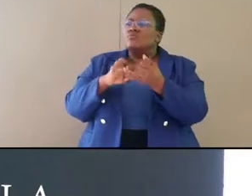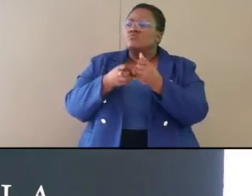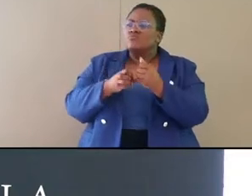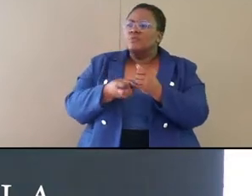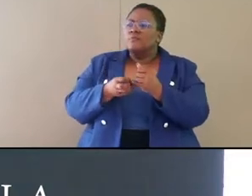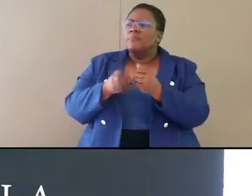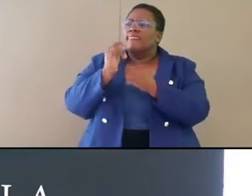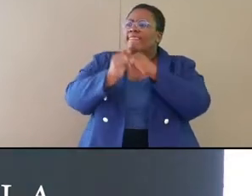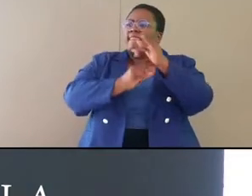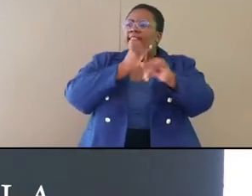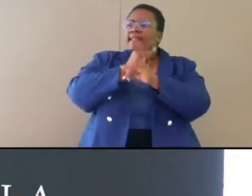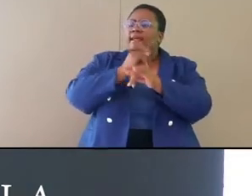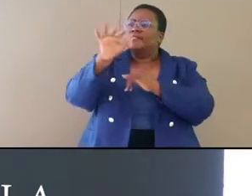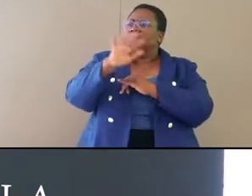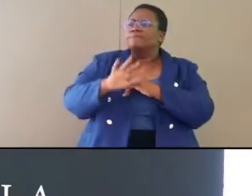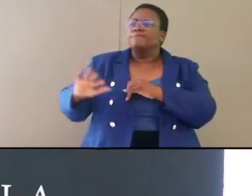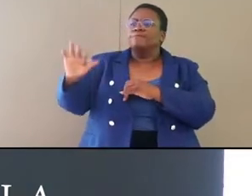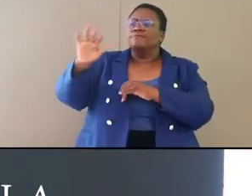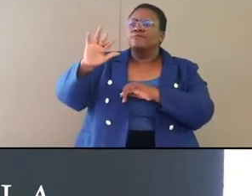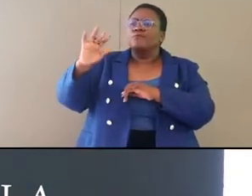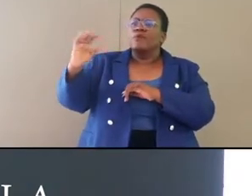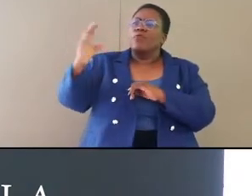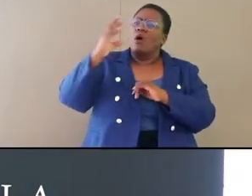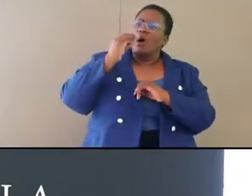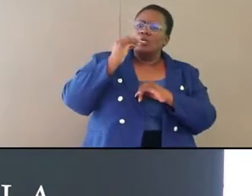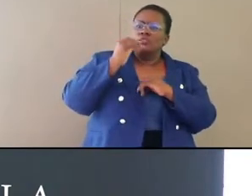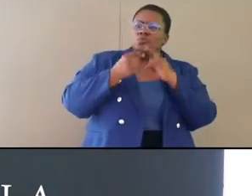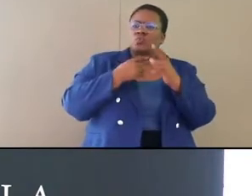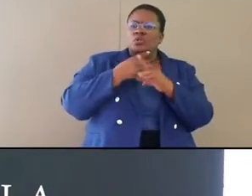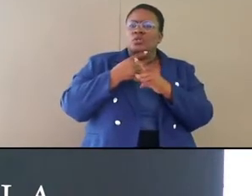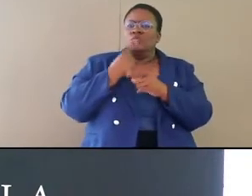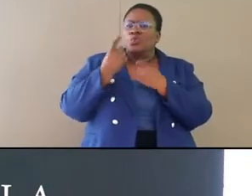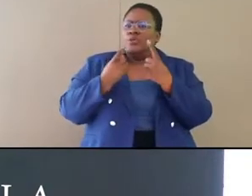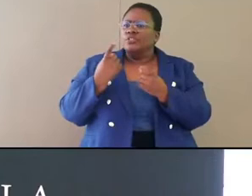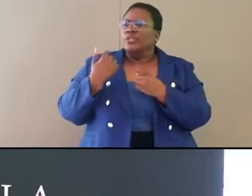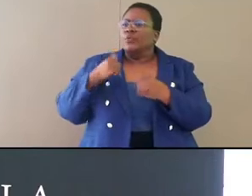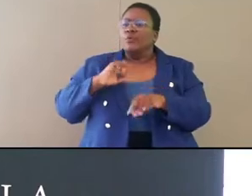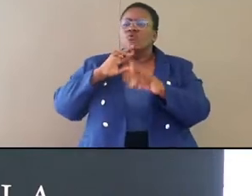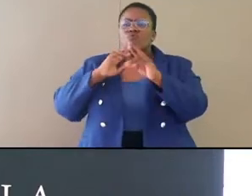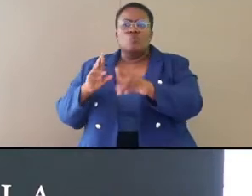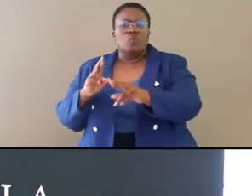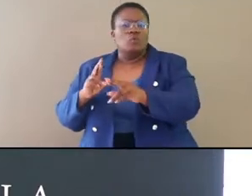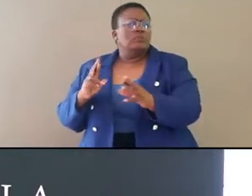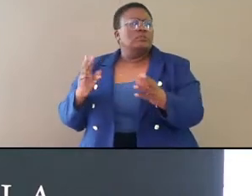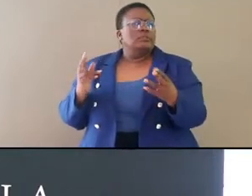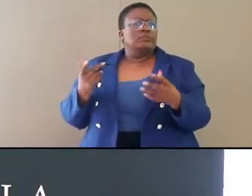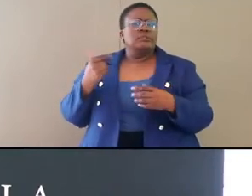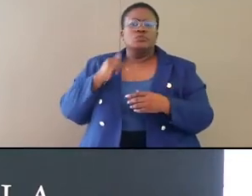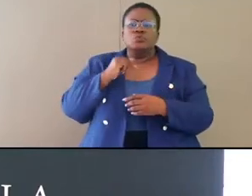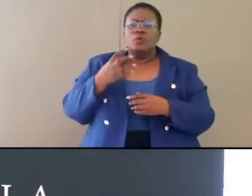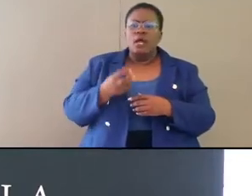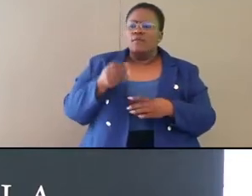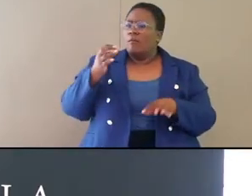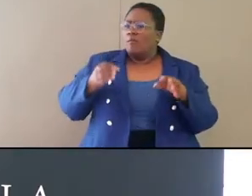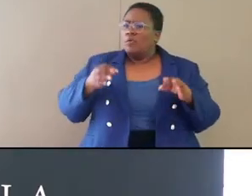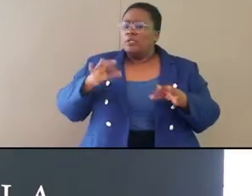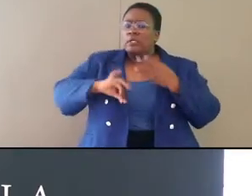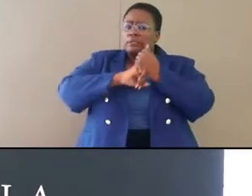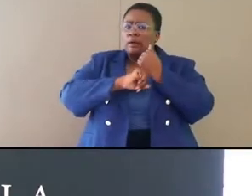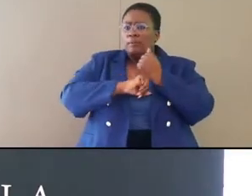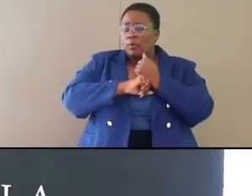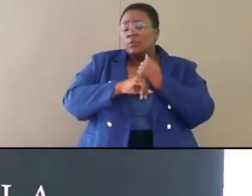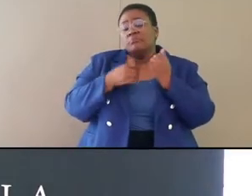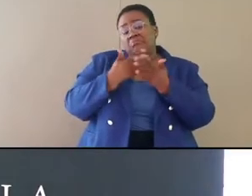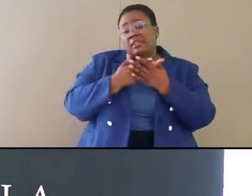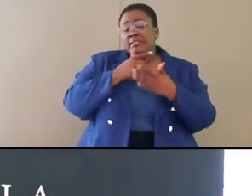international platforms and we are asking questions and we are responding and we have the political support, I